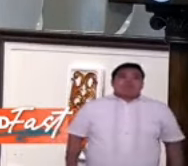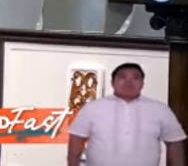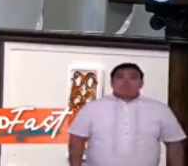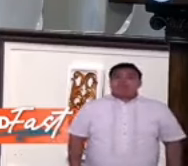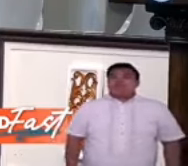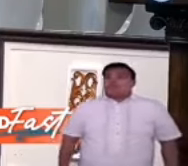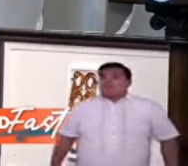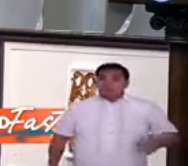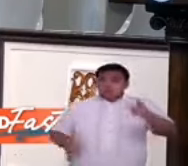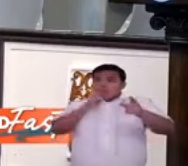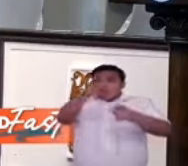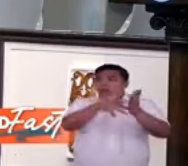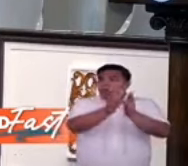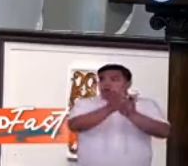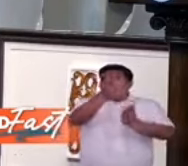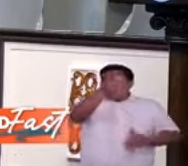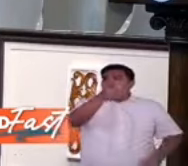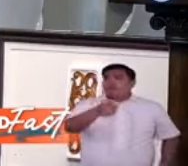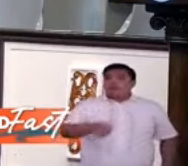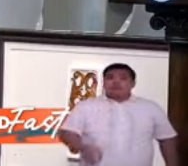because of the nature of human nature.